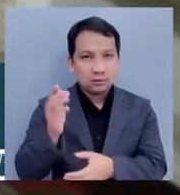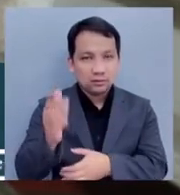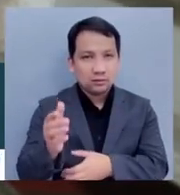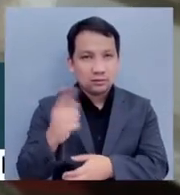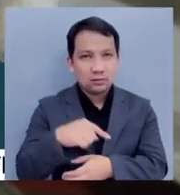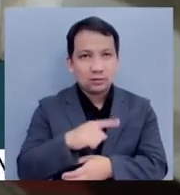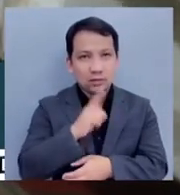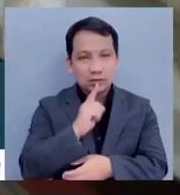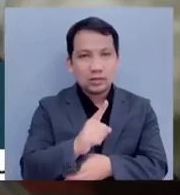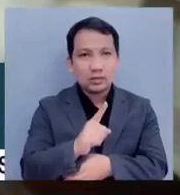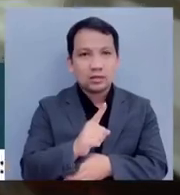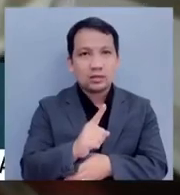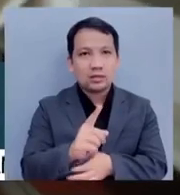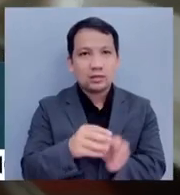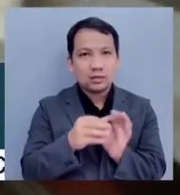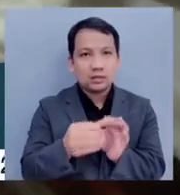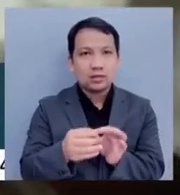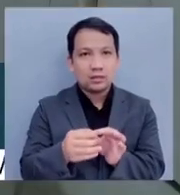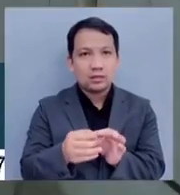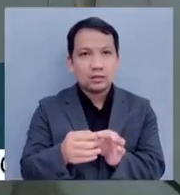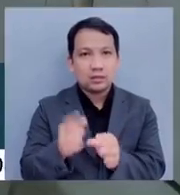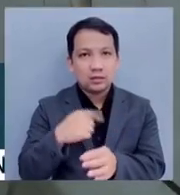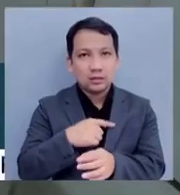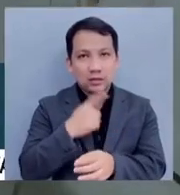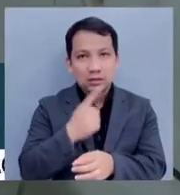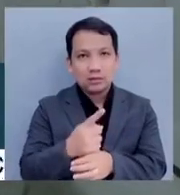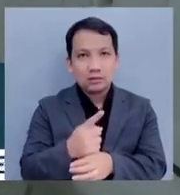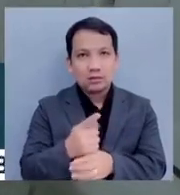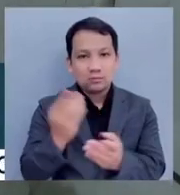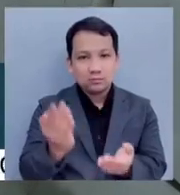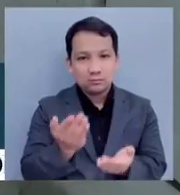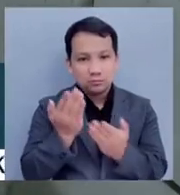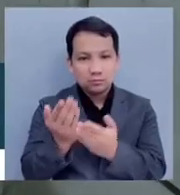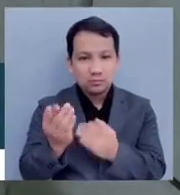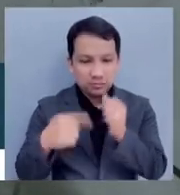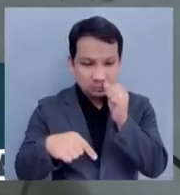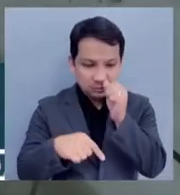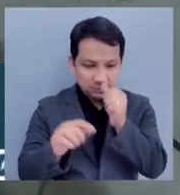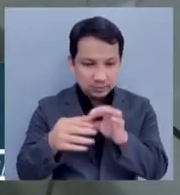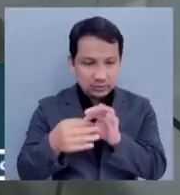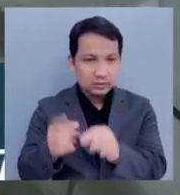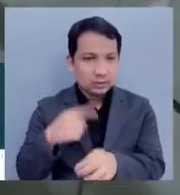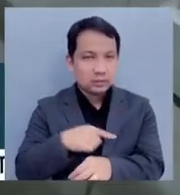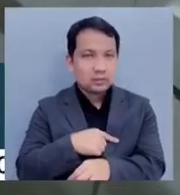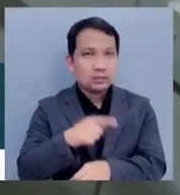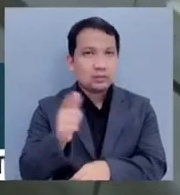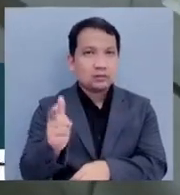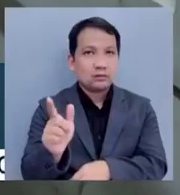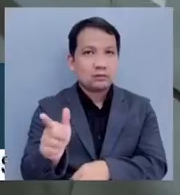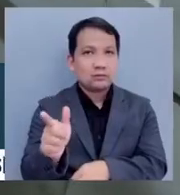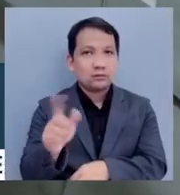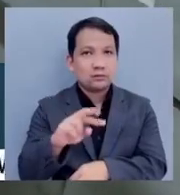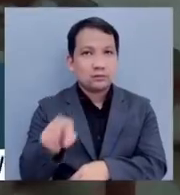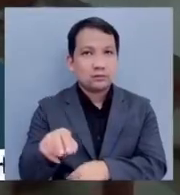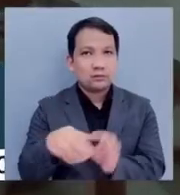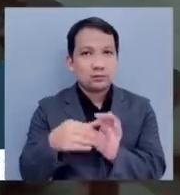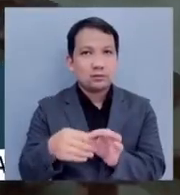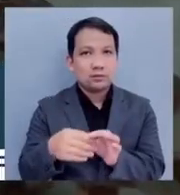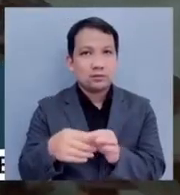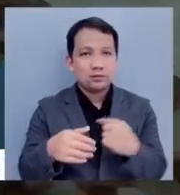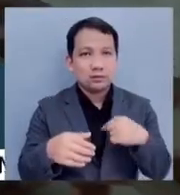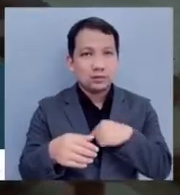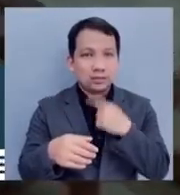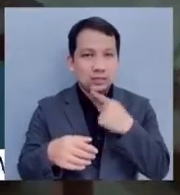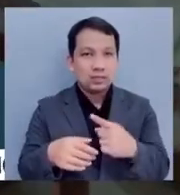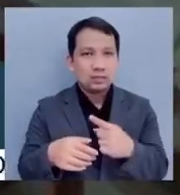North-South Commuter Railway Station in Taguig. The proposed fare for the subway is 22 pesos for the boarding fee and